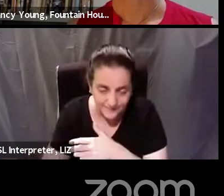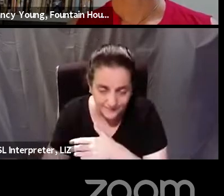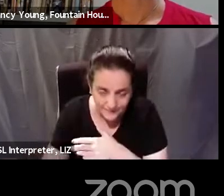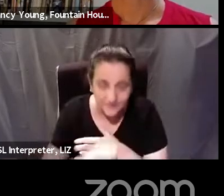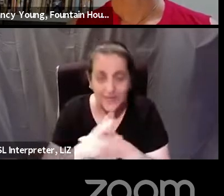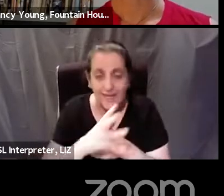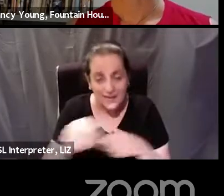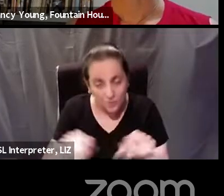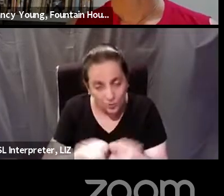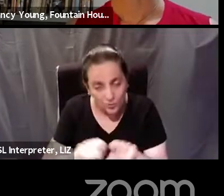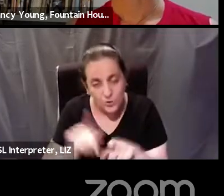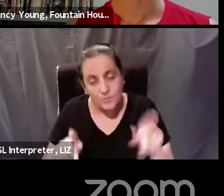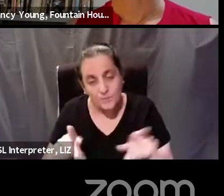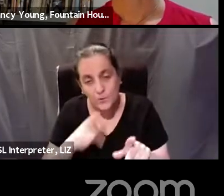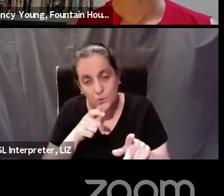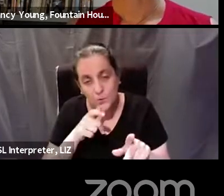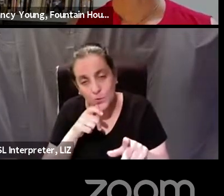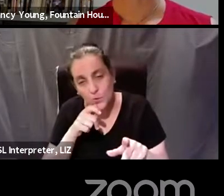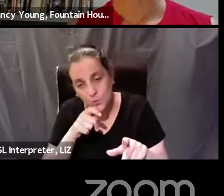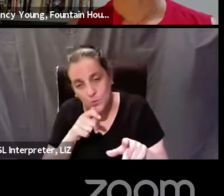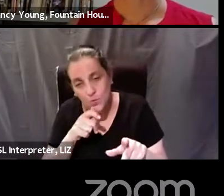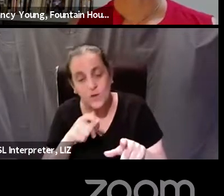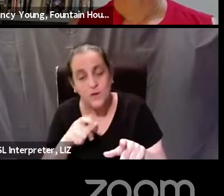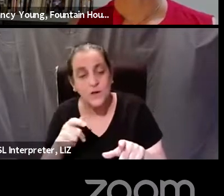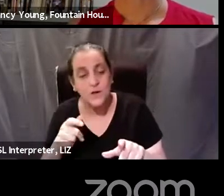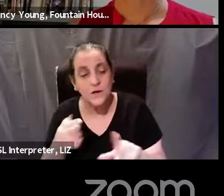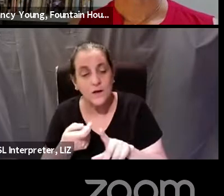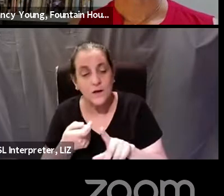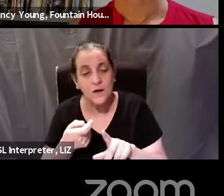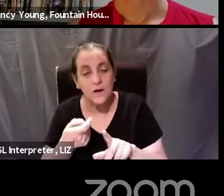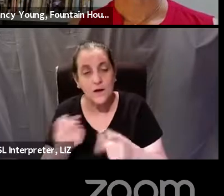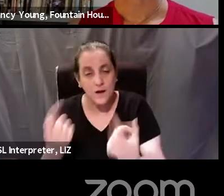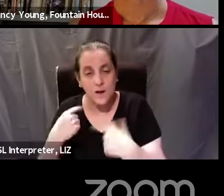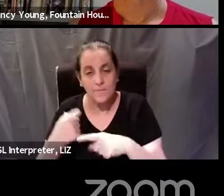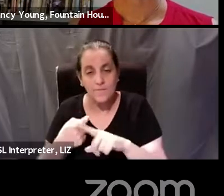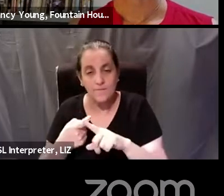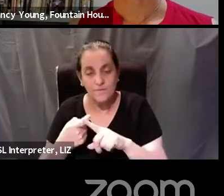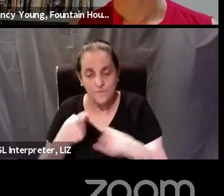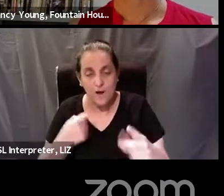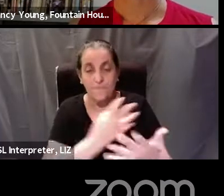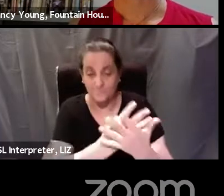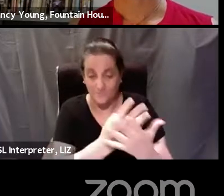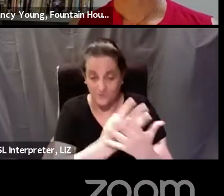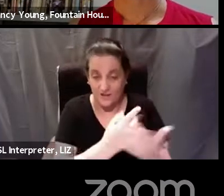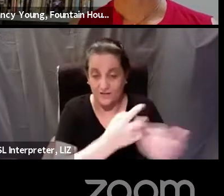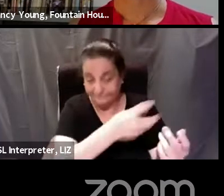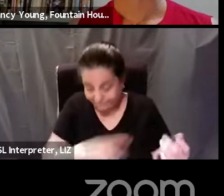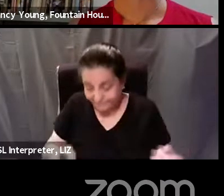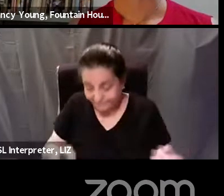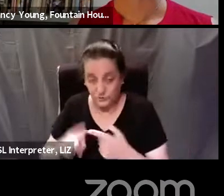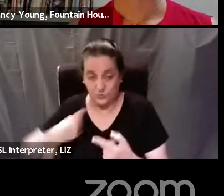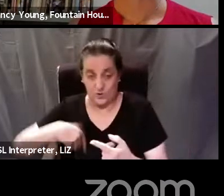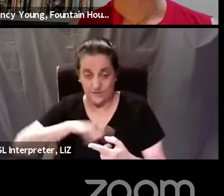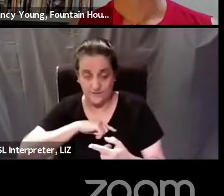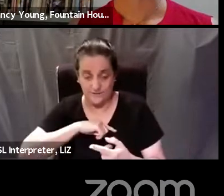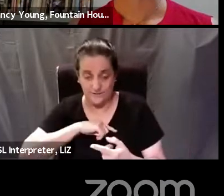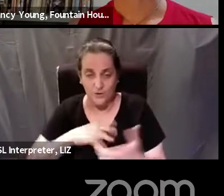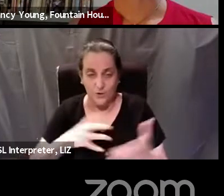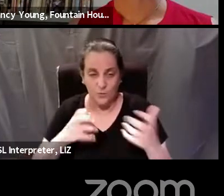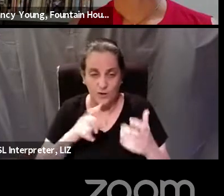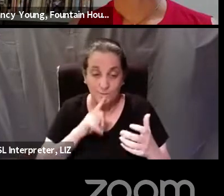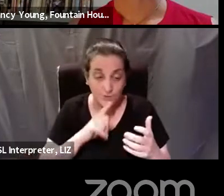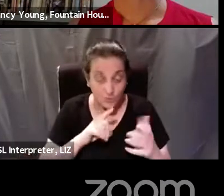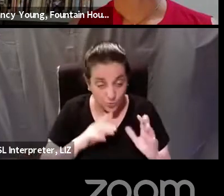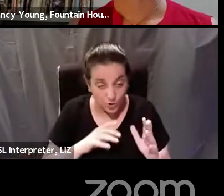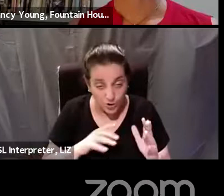in through the back door, through law enforcement. And they look to divert them from the criminal